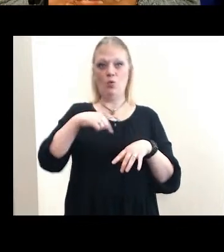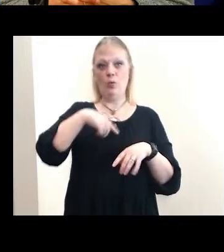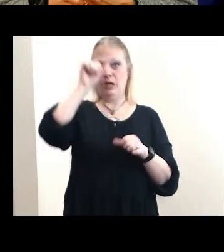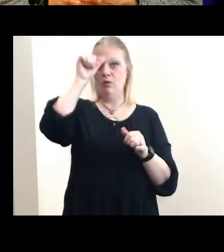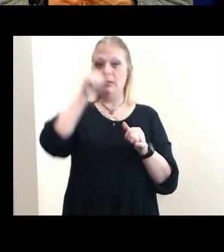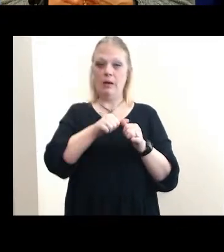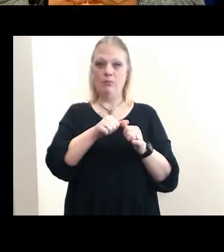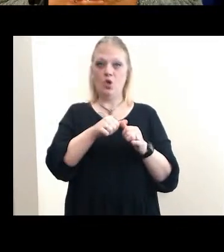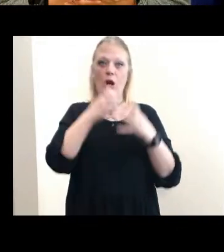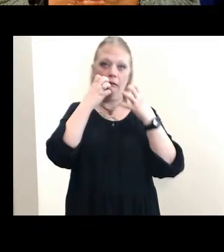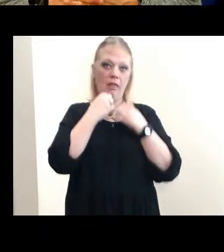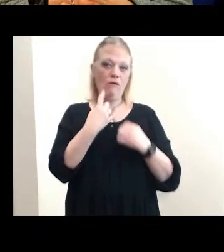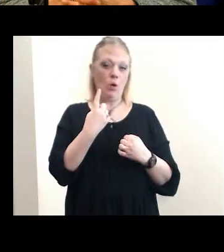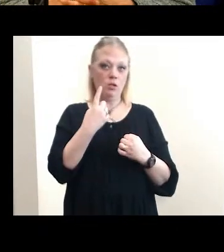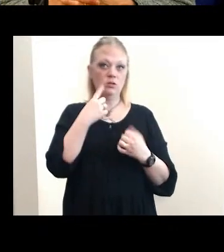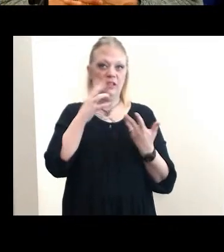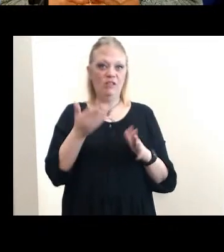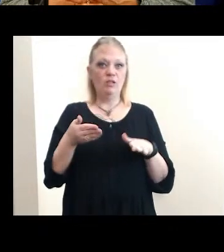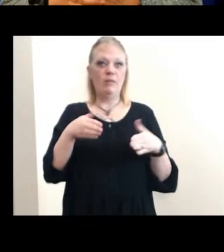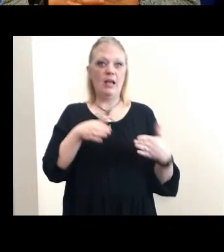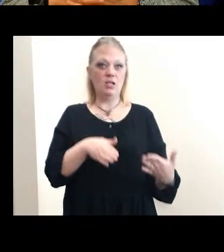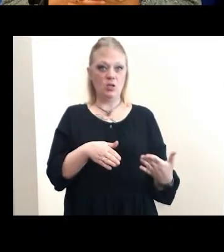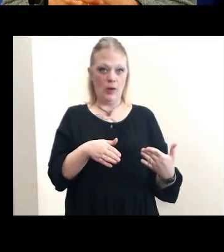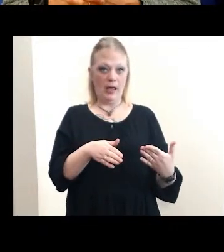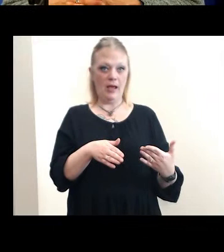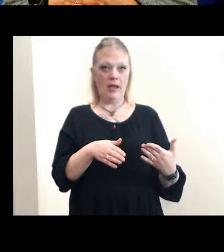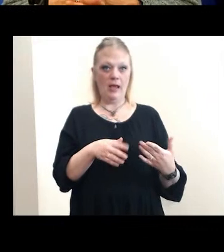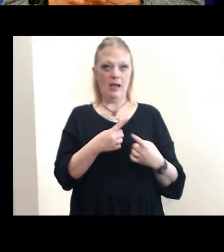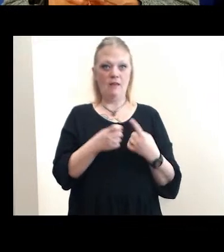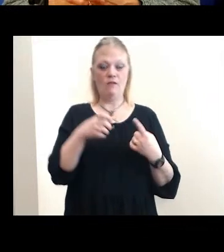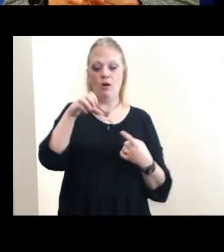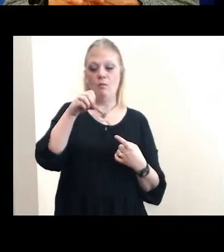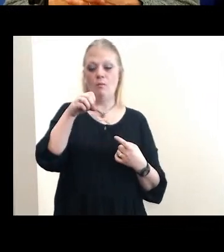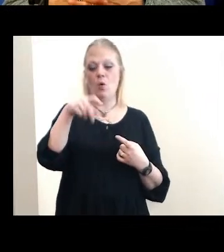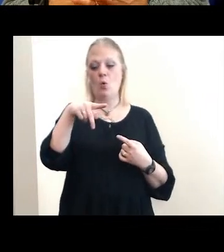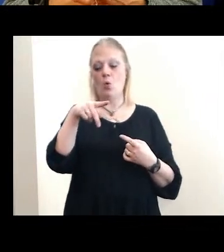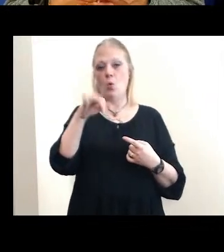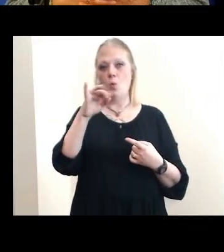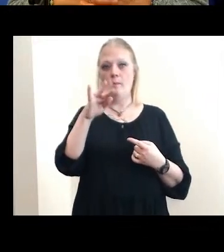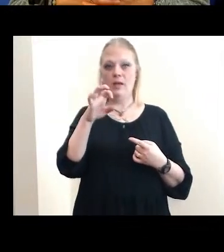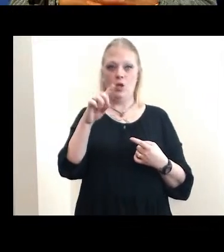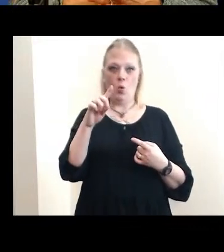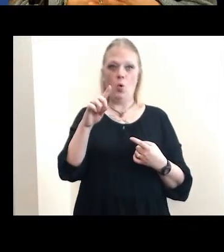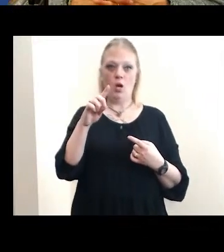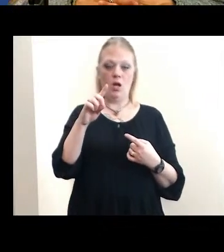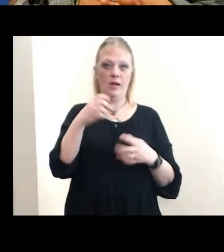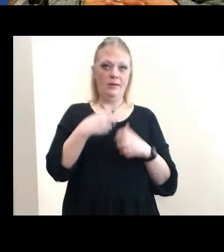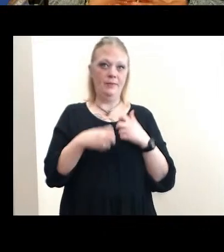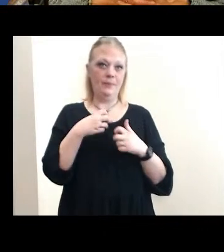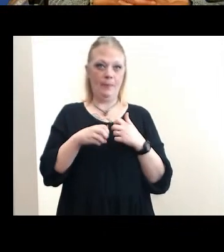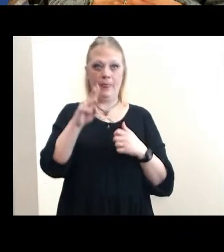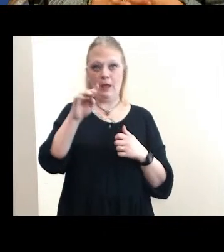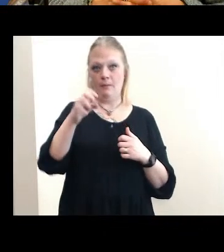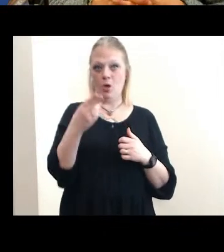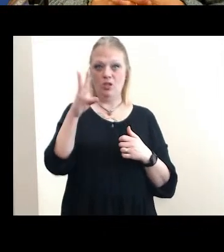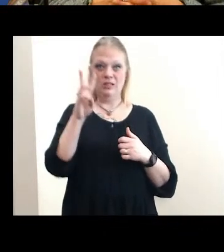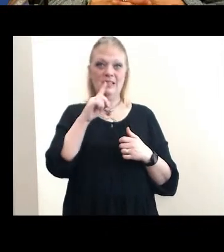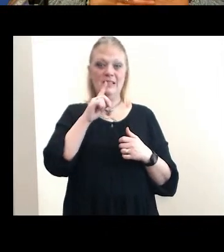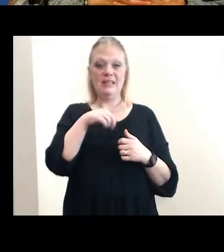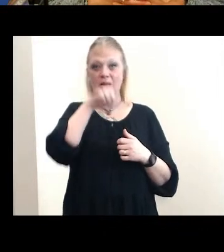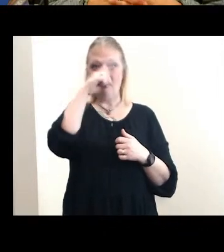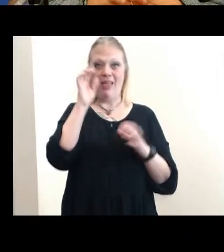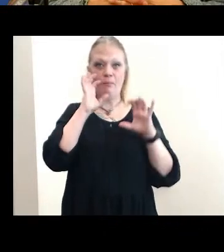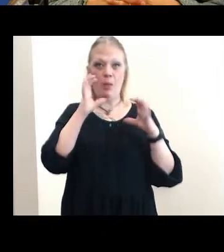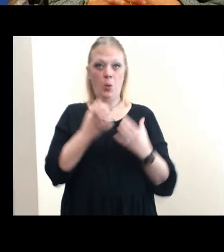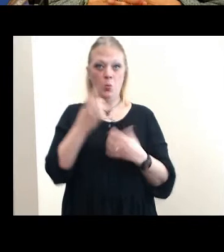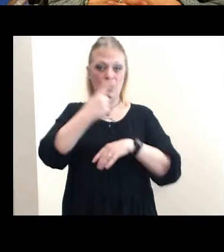remember our loved ones that have passed away from our opioid epidemic. And March 6th is Black Balloon Day,